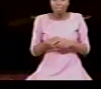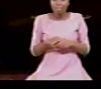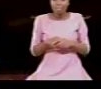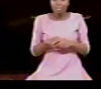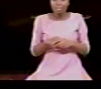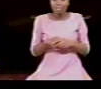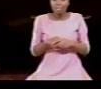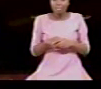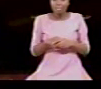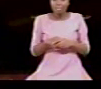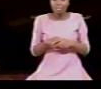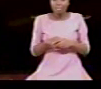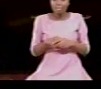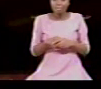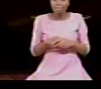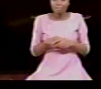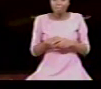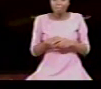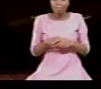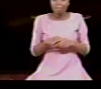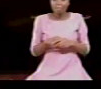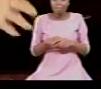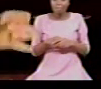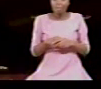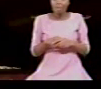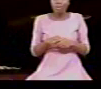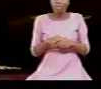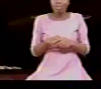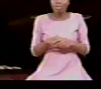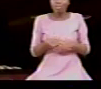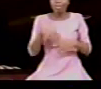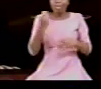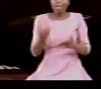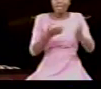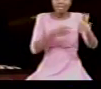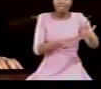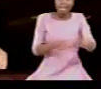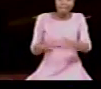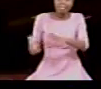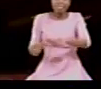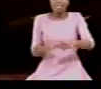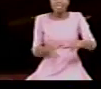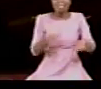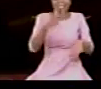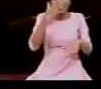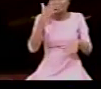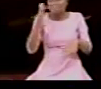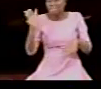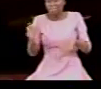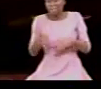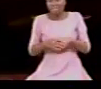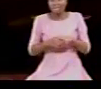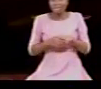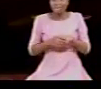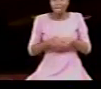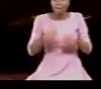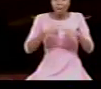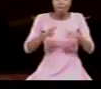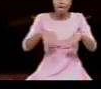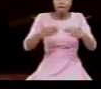are dried up in the church because they never give. Don't dry up. Be a giver. Give what you